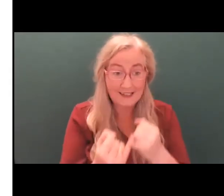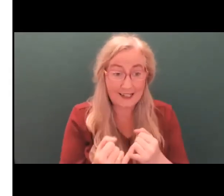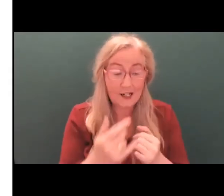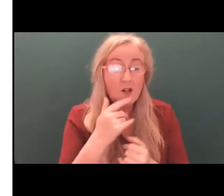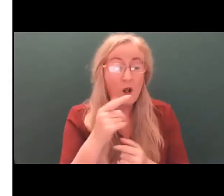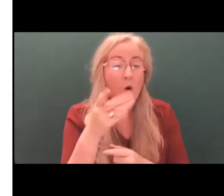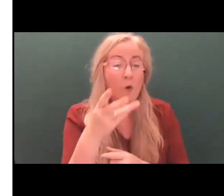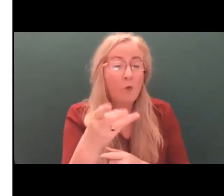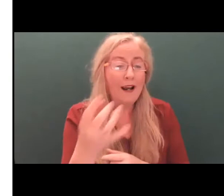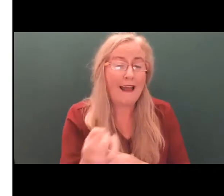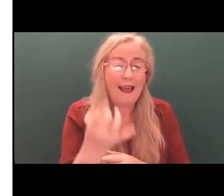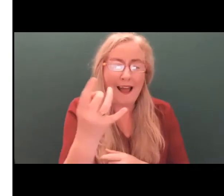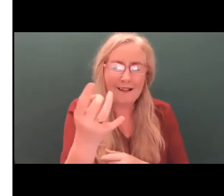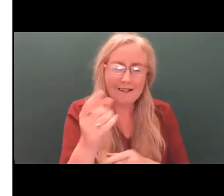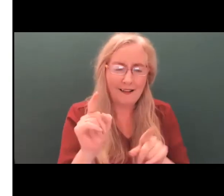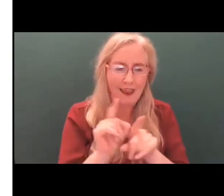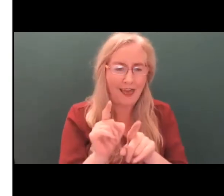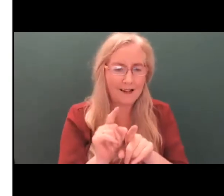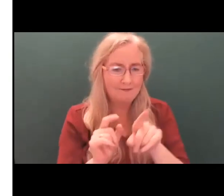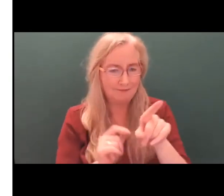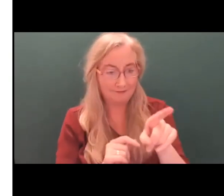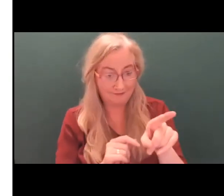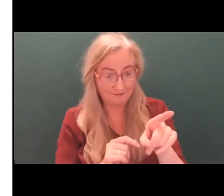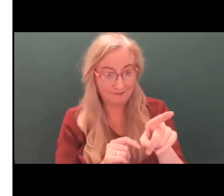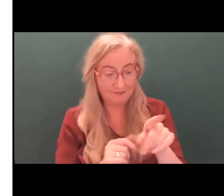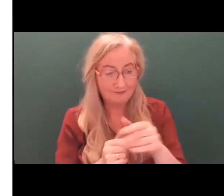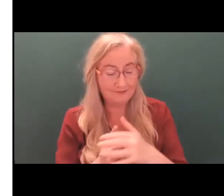ask you things like,